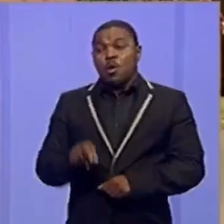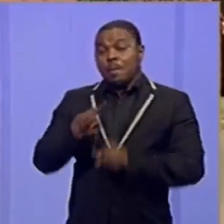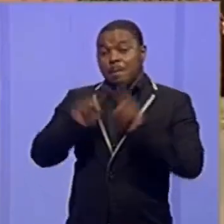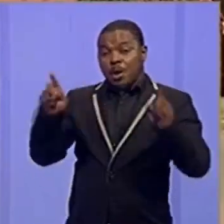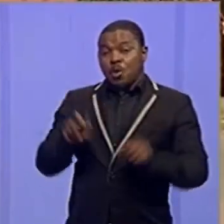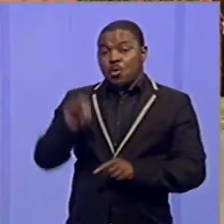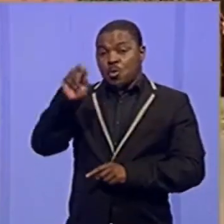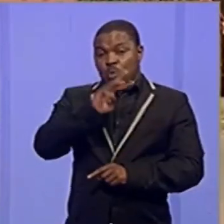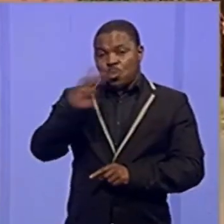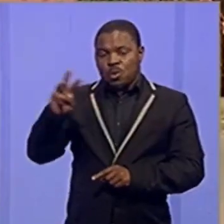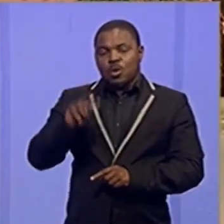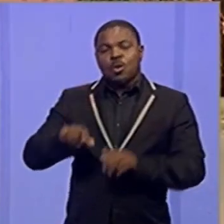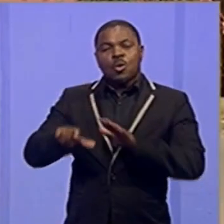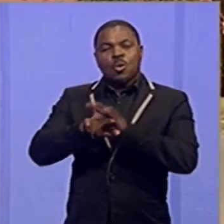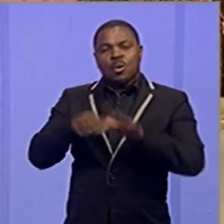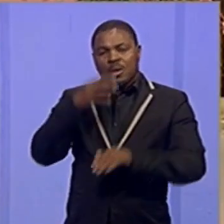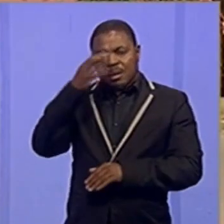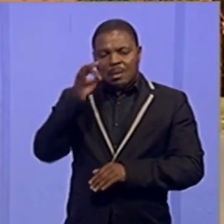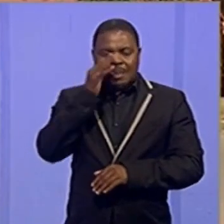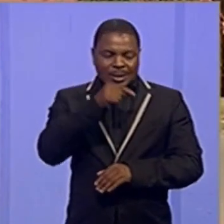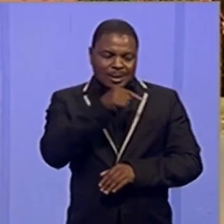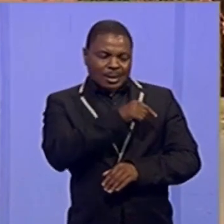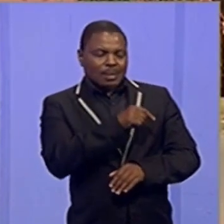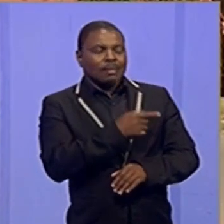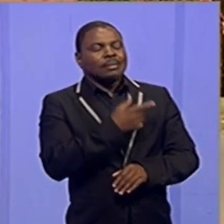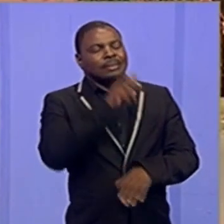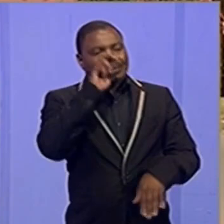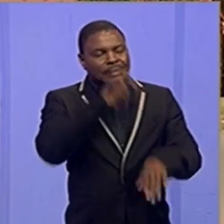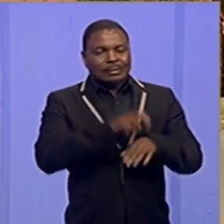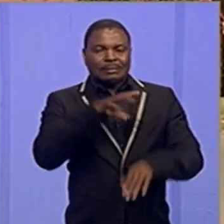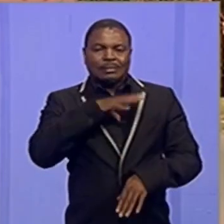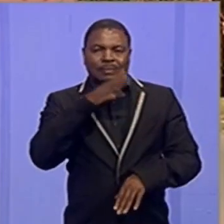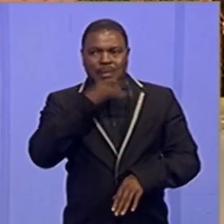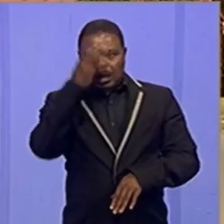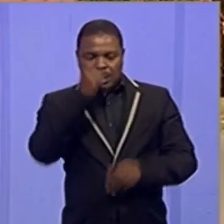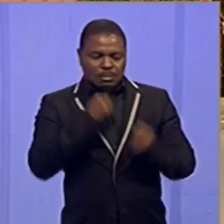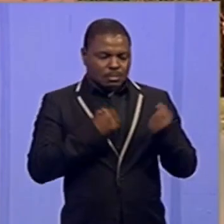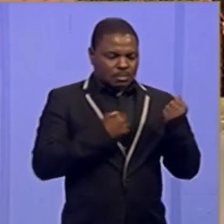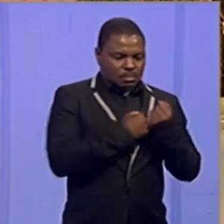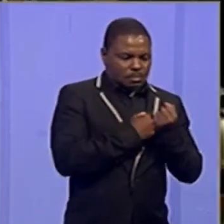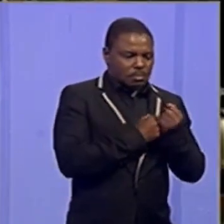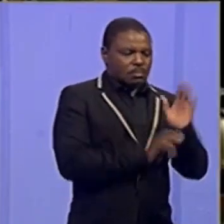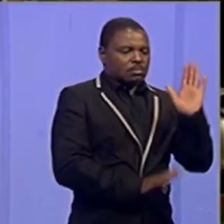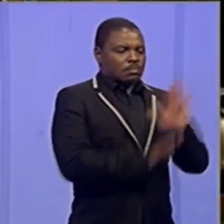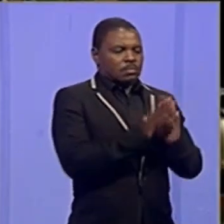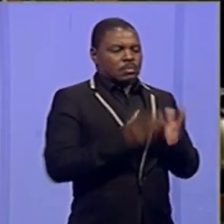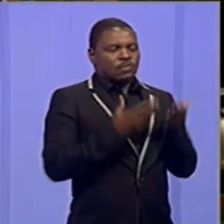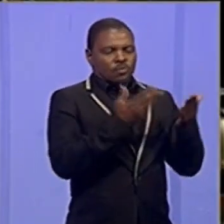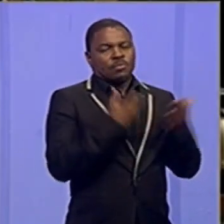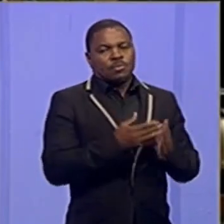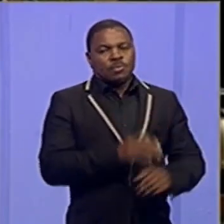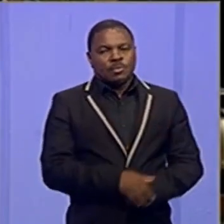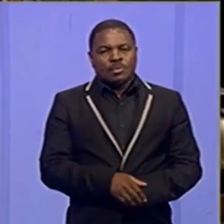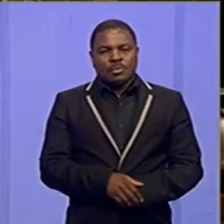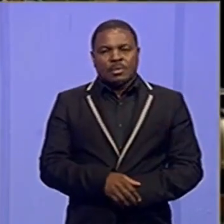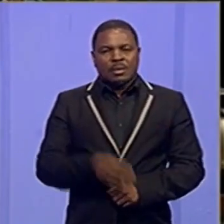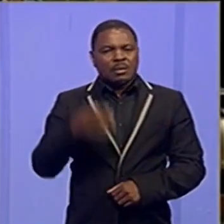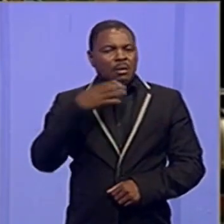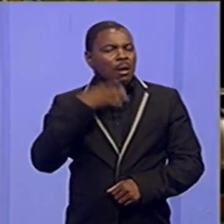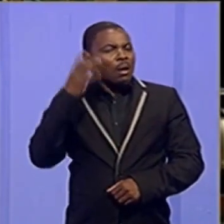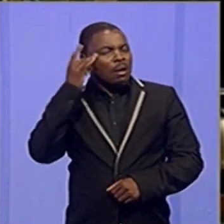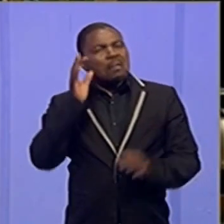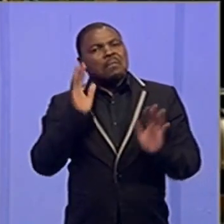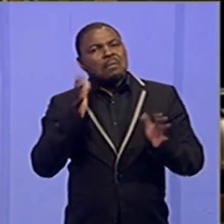Northwest le tlhalosa fa Ventersdorp e tlhoka fela kemonokeng ya puso go tokafatsa ditirelo. Go utlwile go gona le di-view tse di